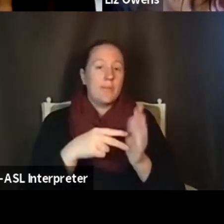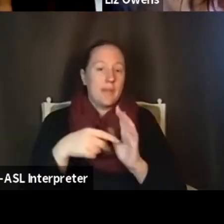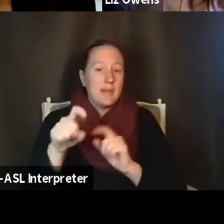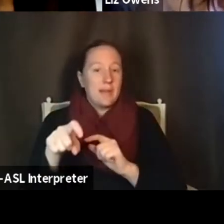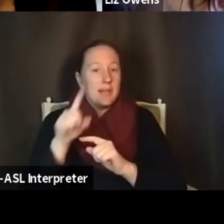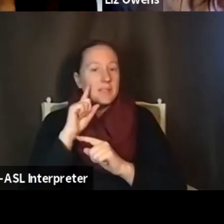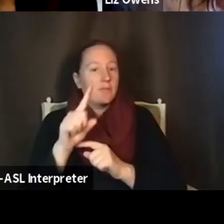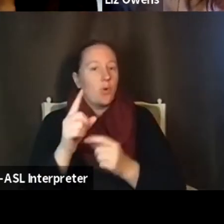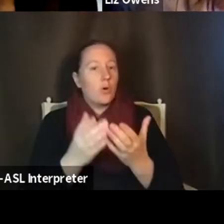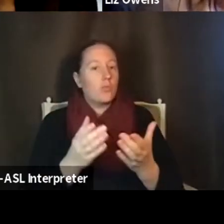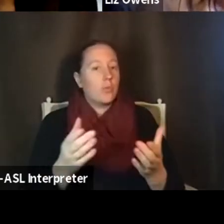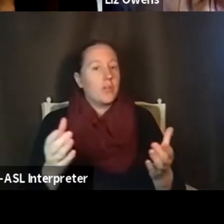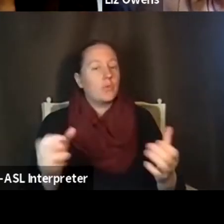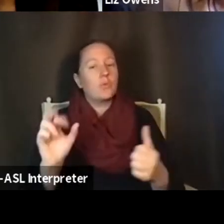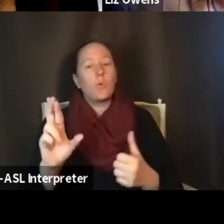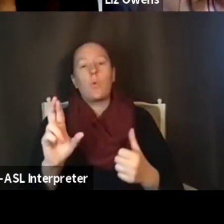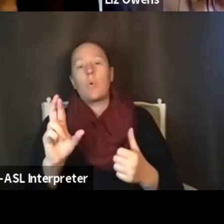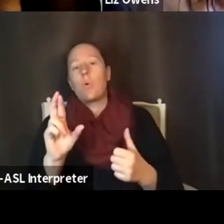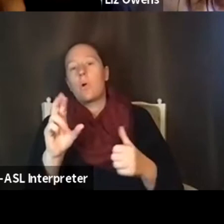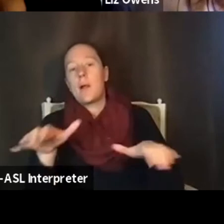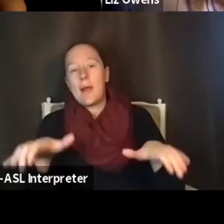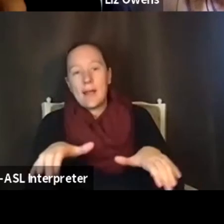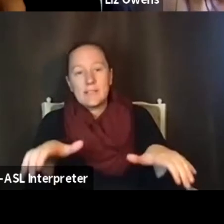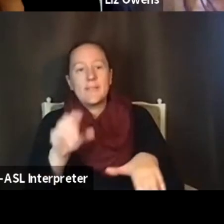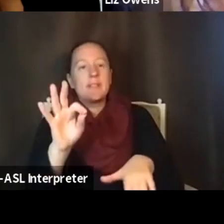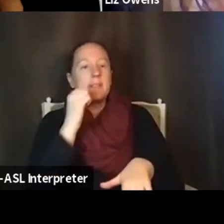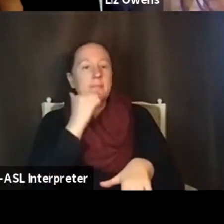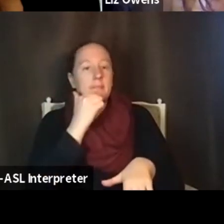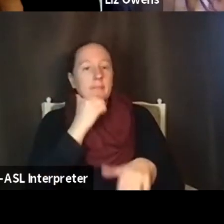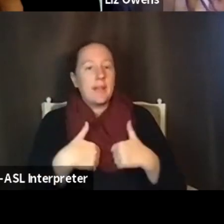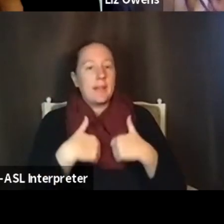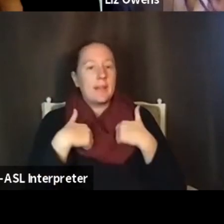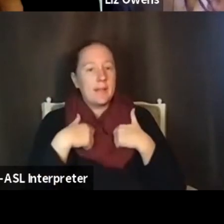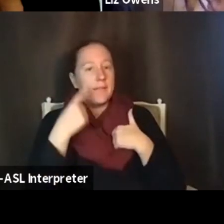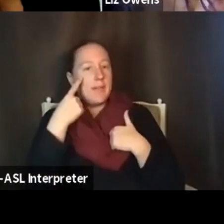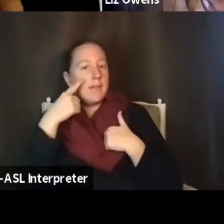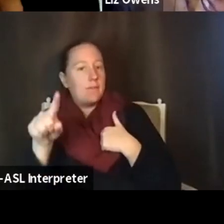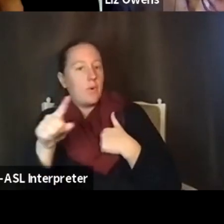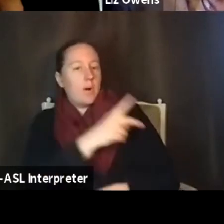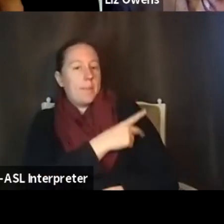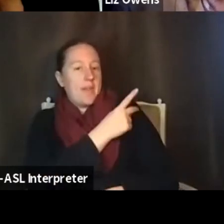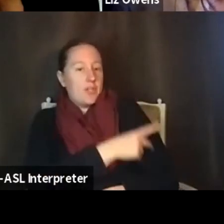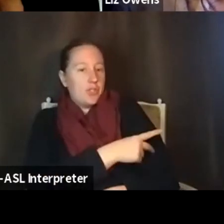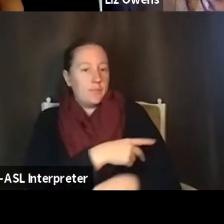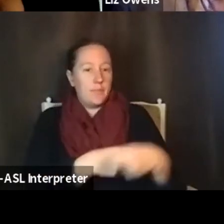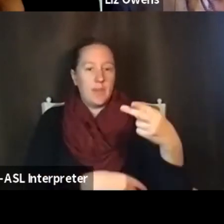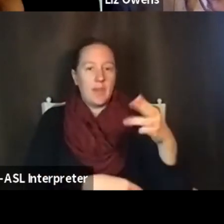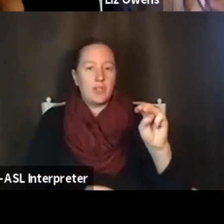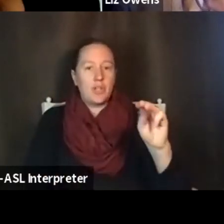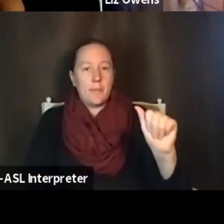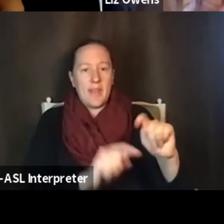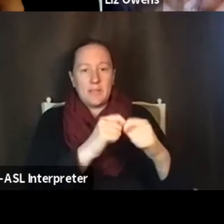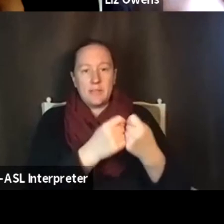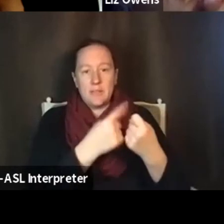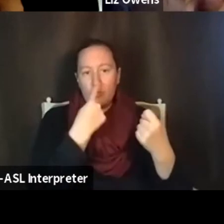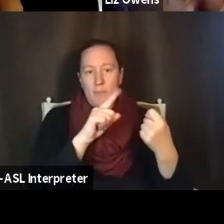or more of an activities of daily living needs for patients? If someone on the HMA team would like to address